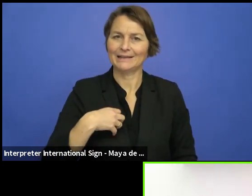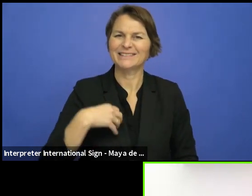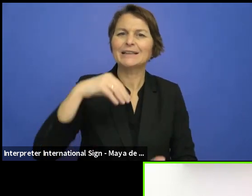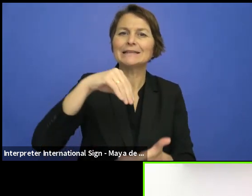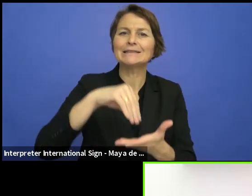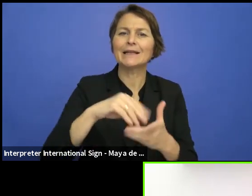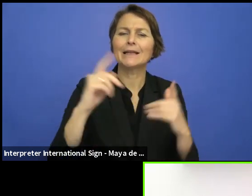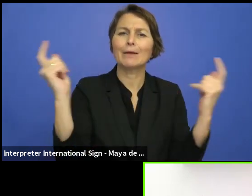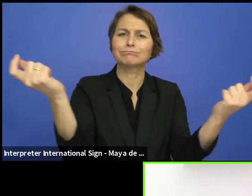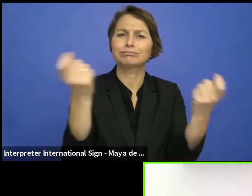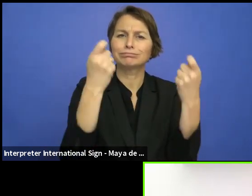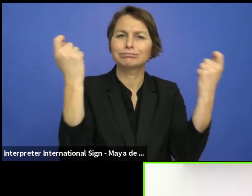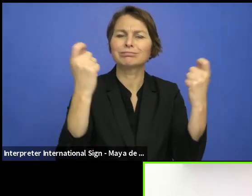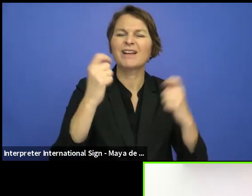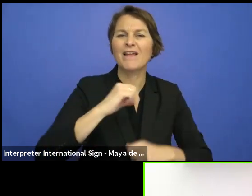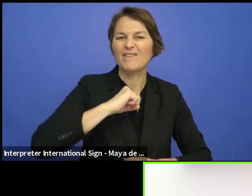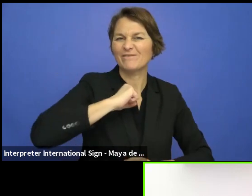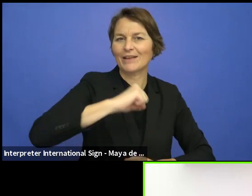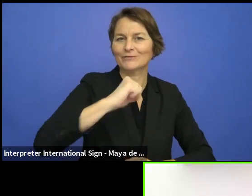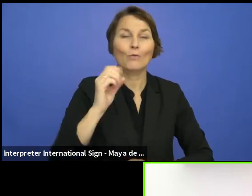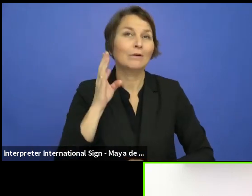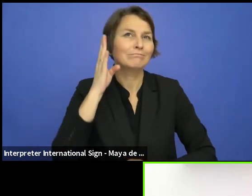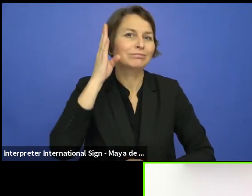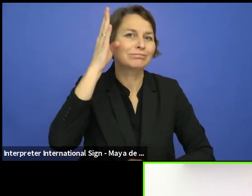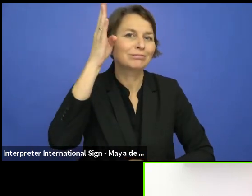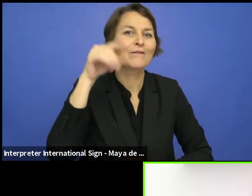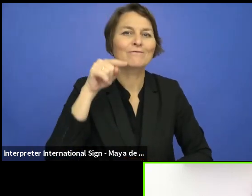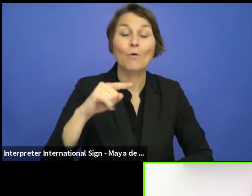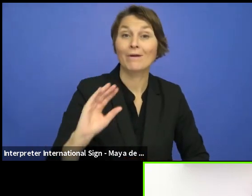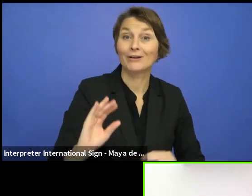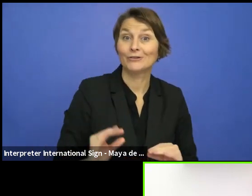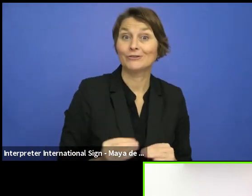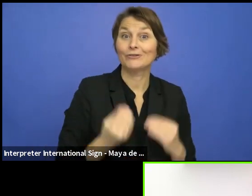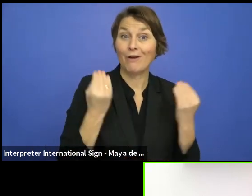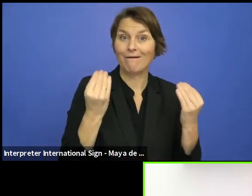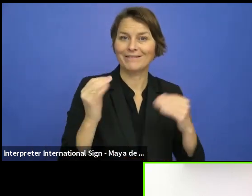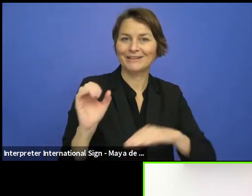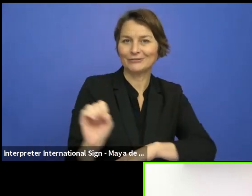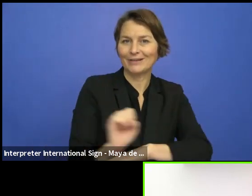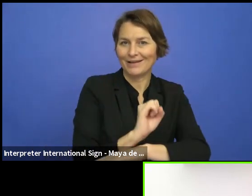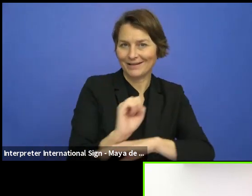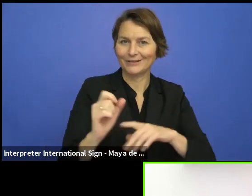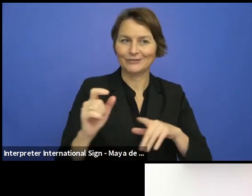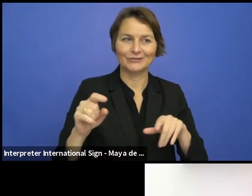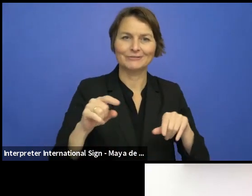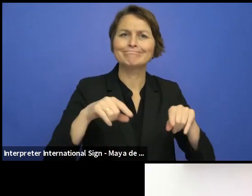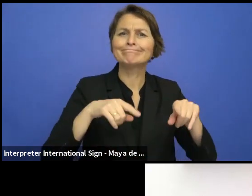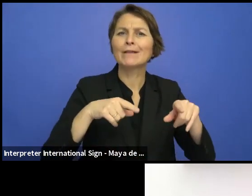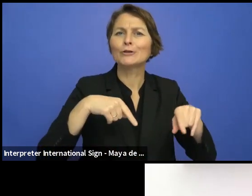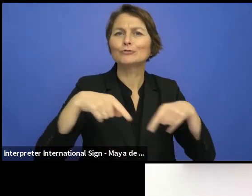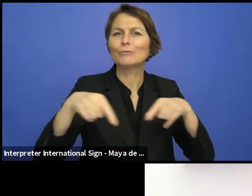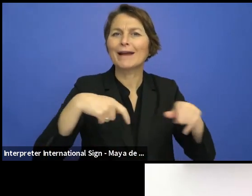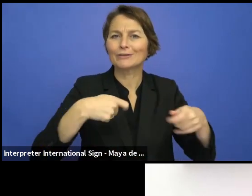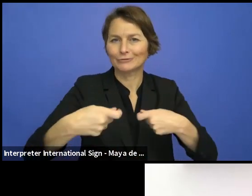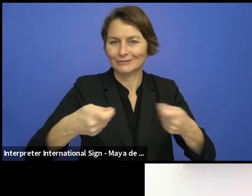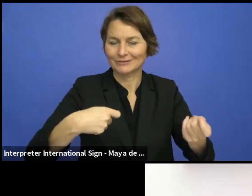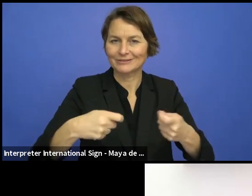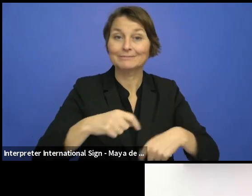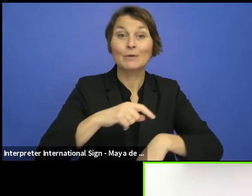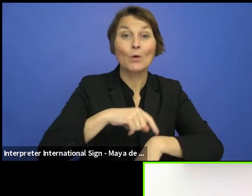the Fast Forward Festival for Young Stage Directors, which starts today at 2:15 and will be happening, of